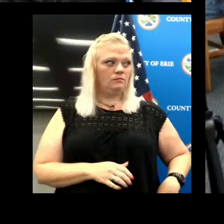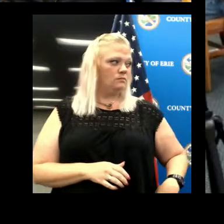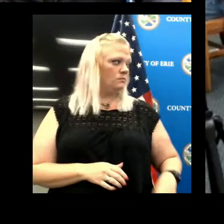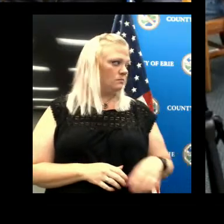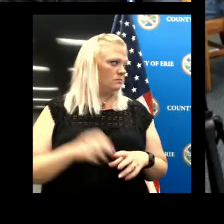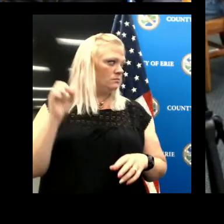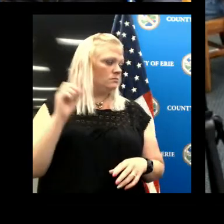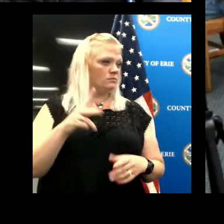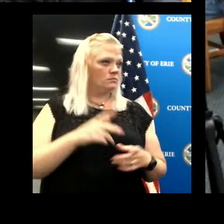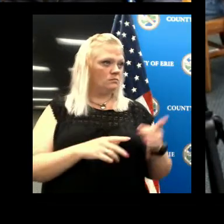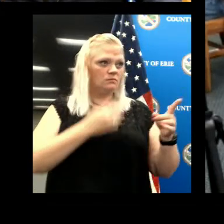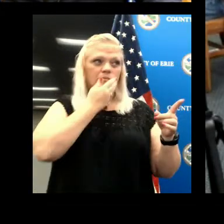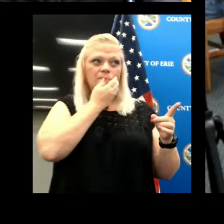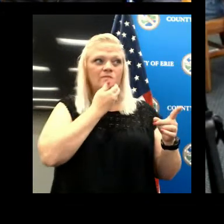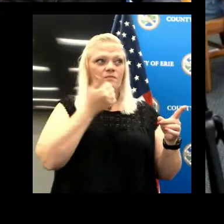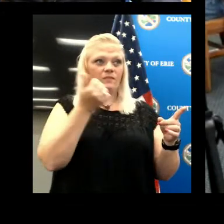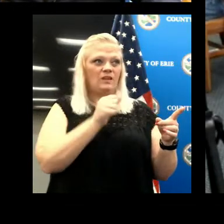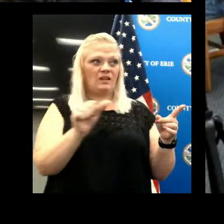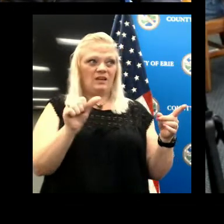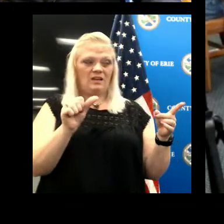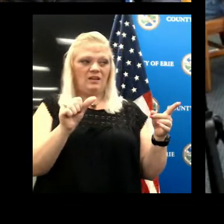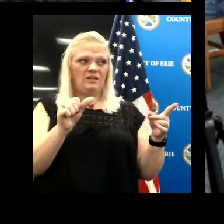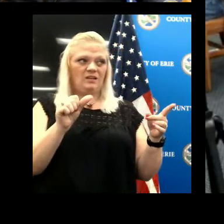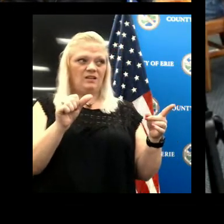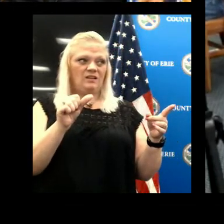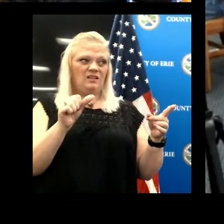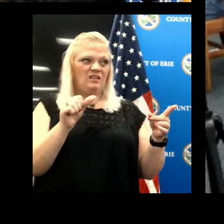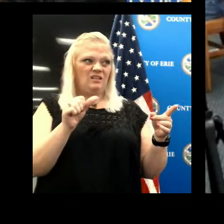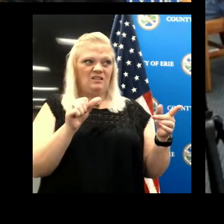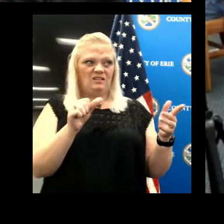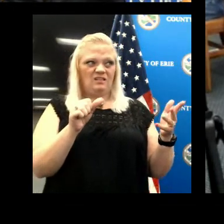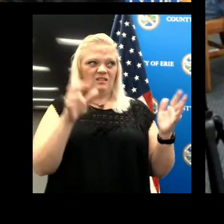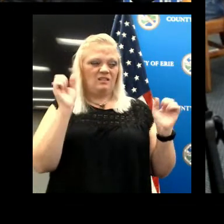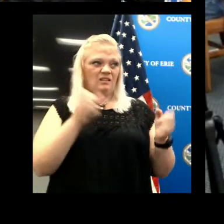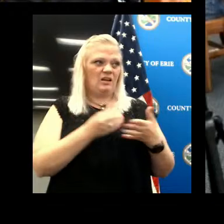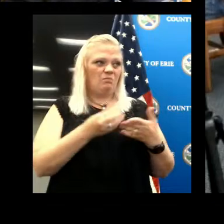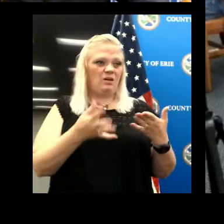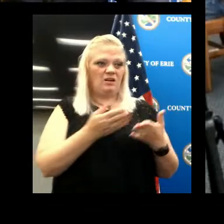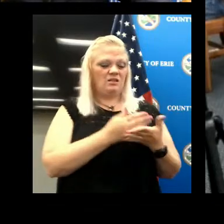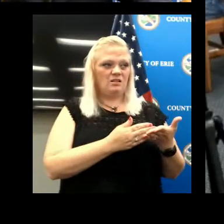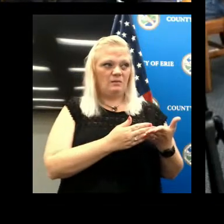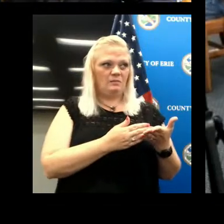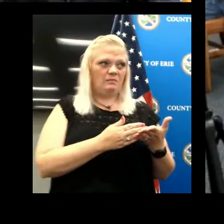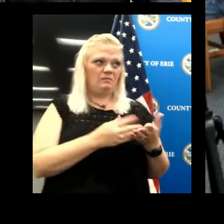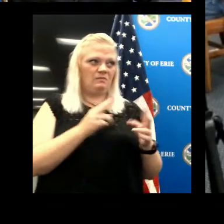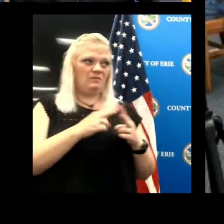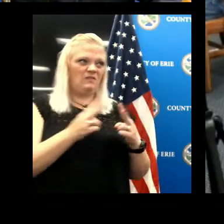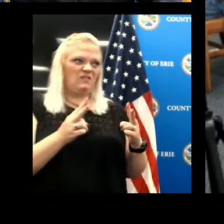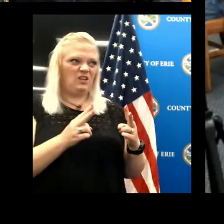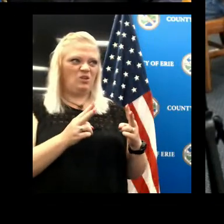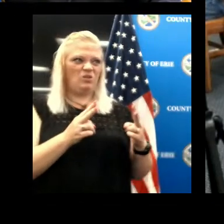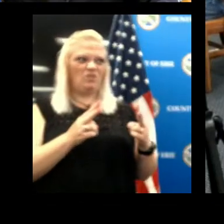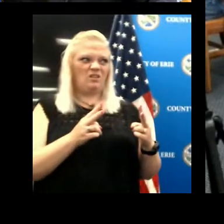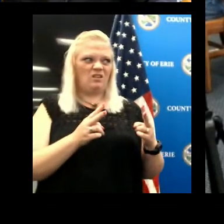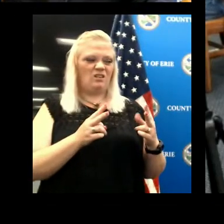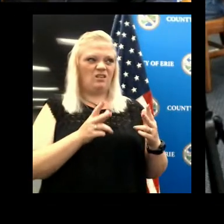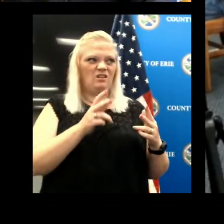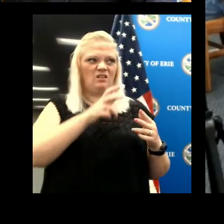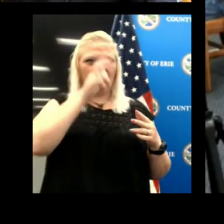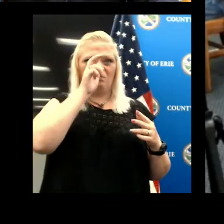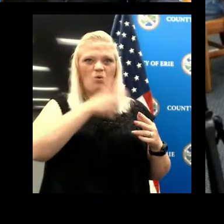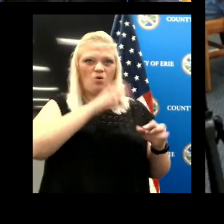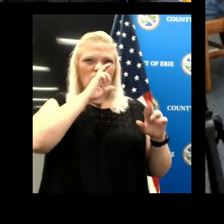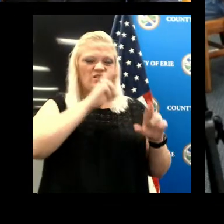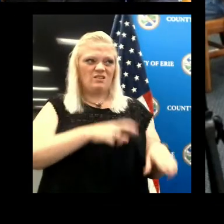Okay. Is there any chance you could simply buy some of those very poor response instant kits and